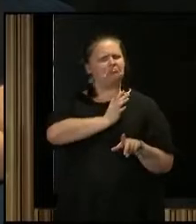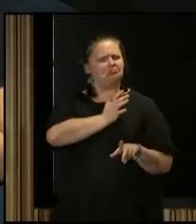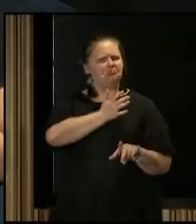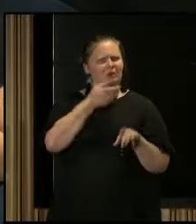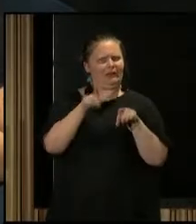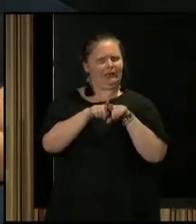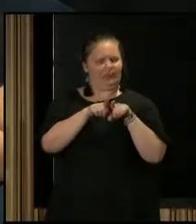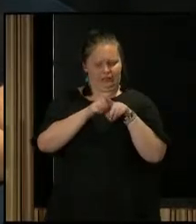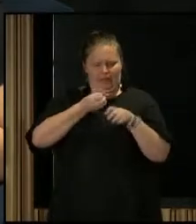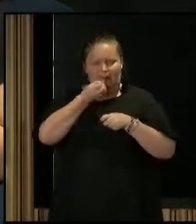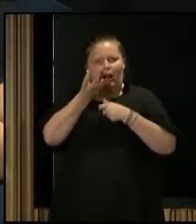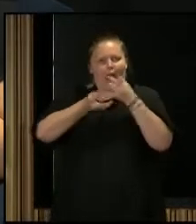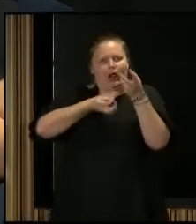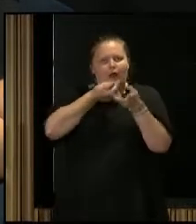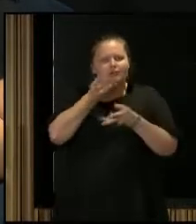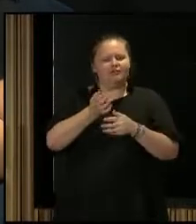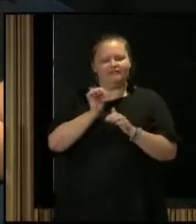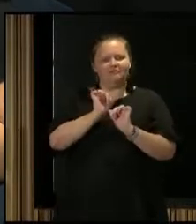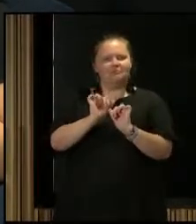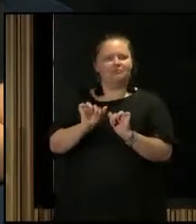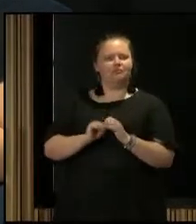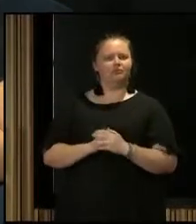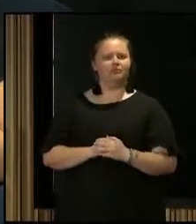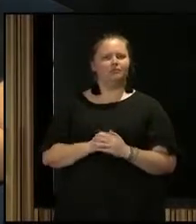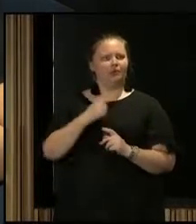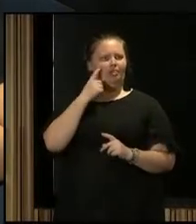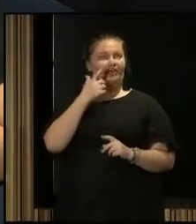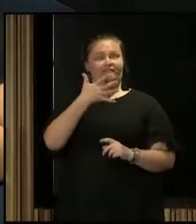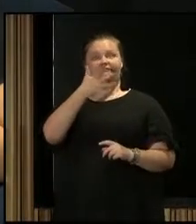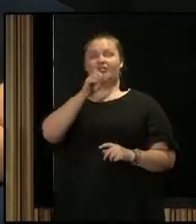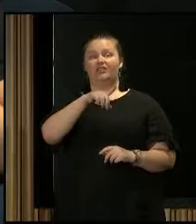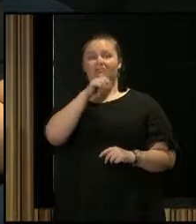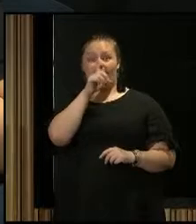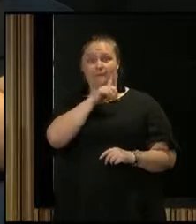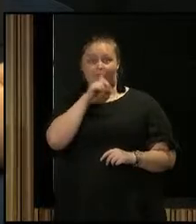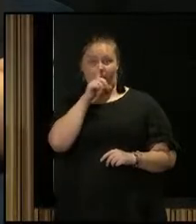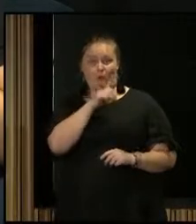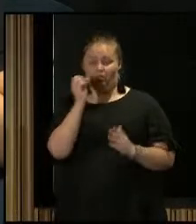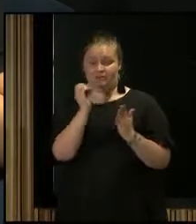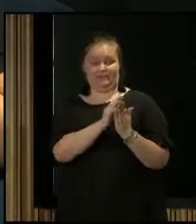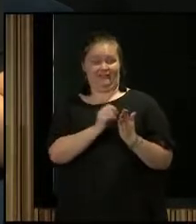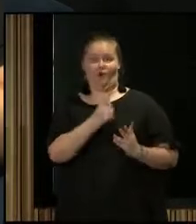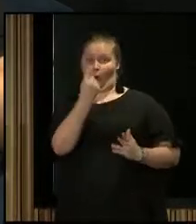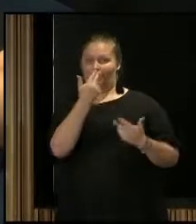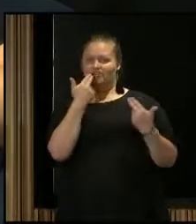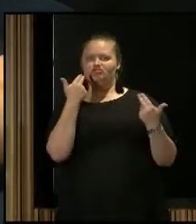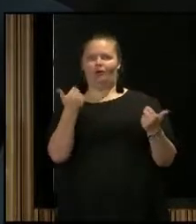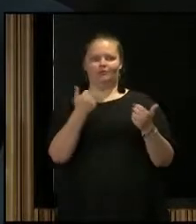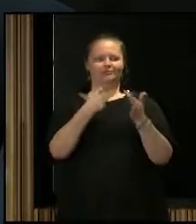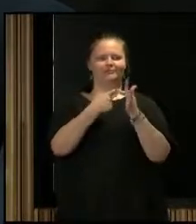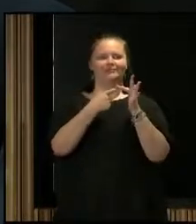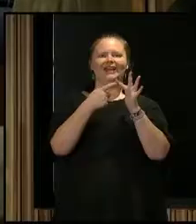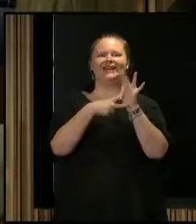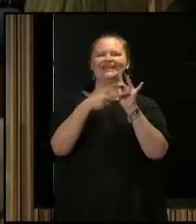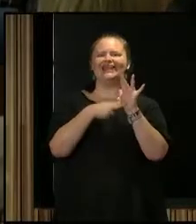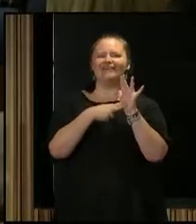confession space for a lot of people. So at the peak, I think we had 5,000 people submitted for one song. Kevin Rudd, you know, all